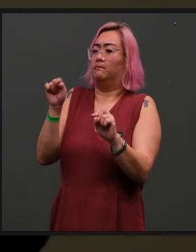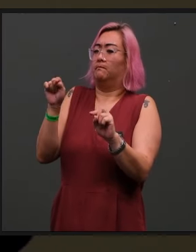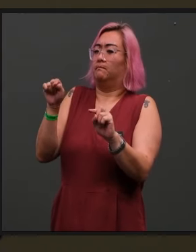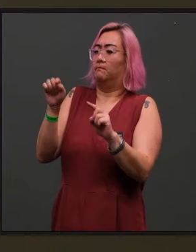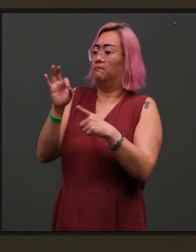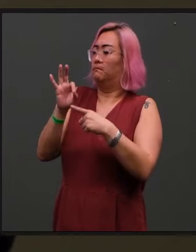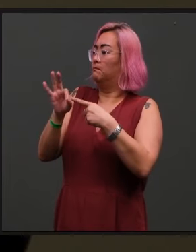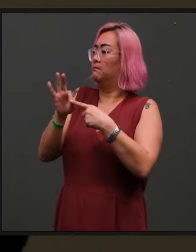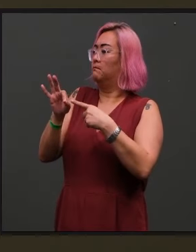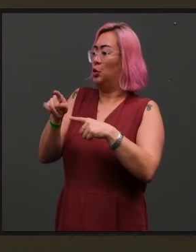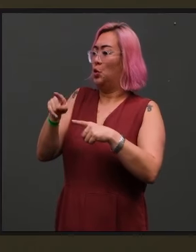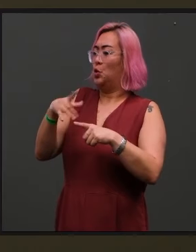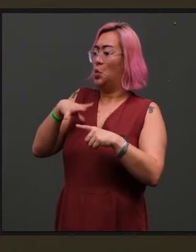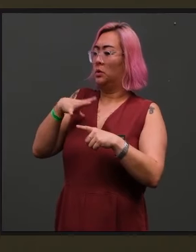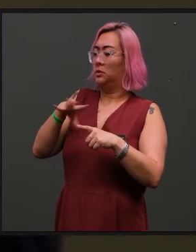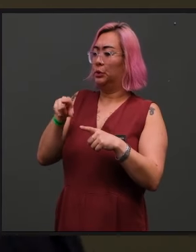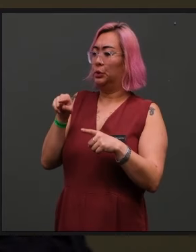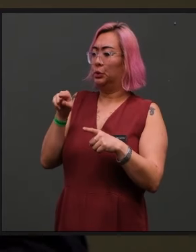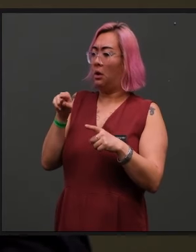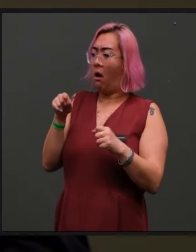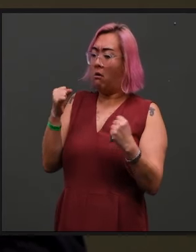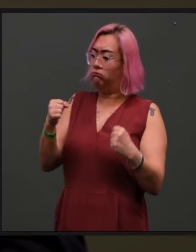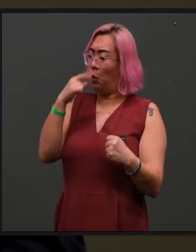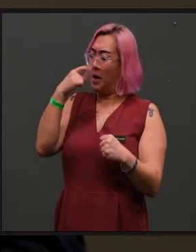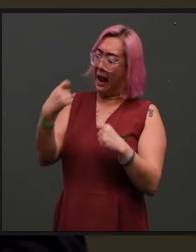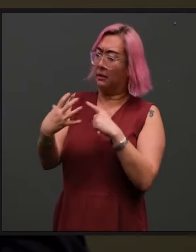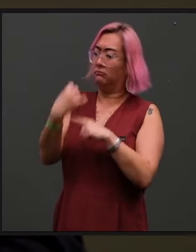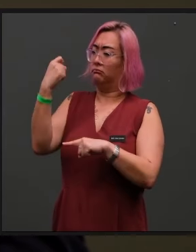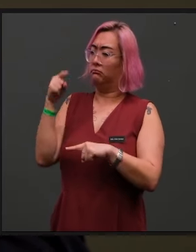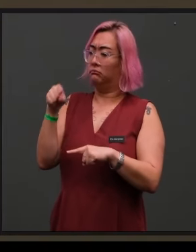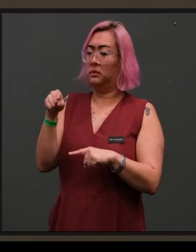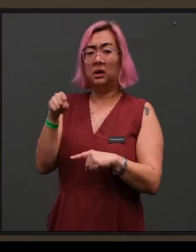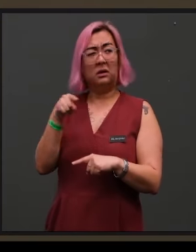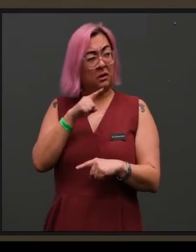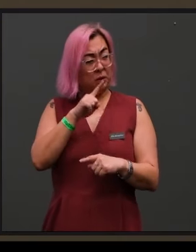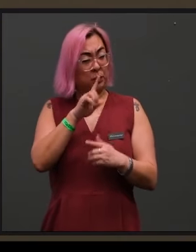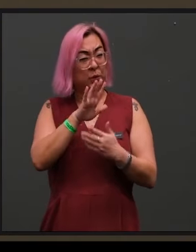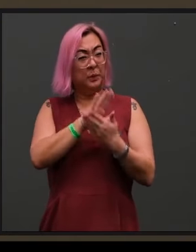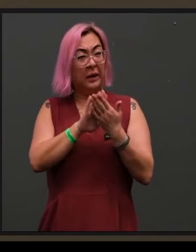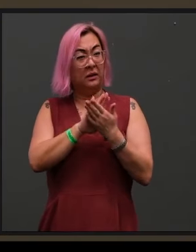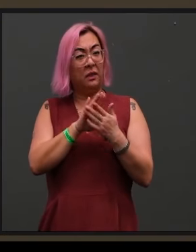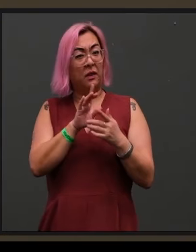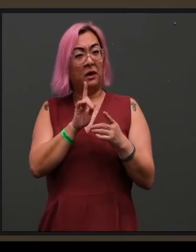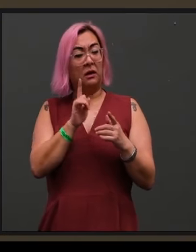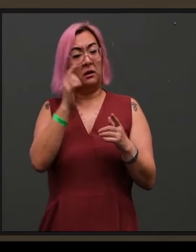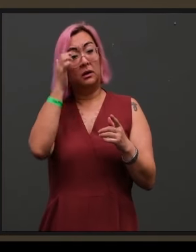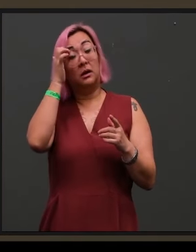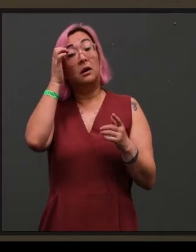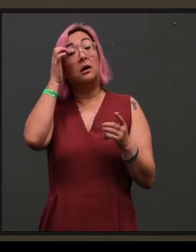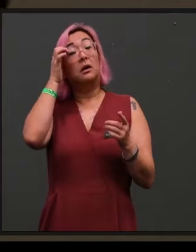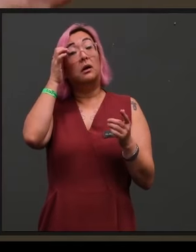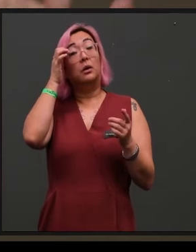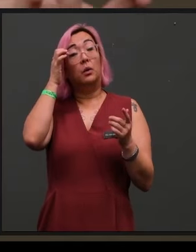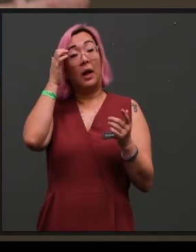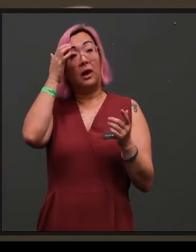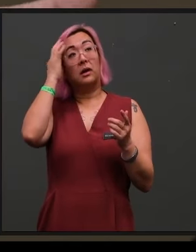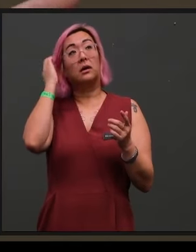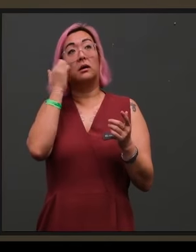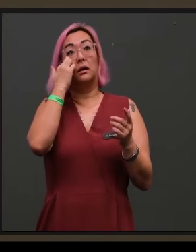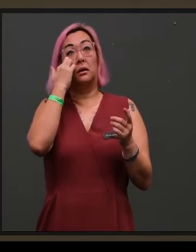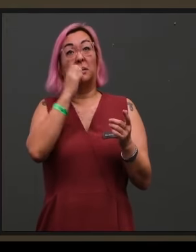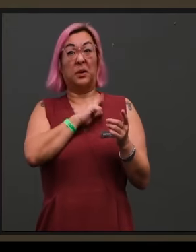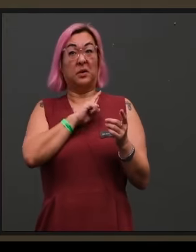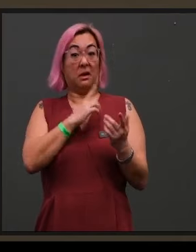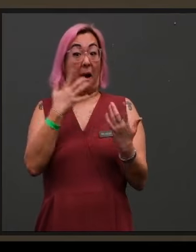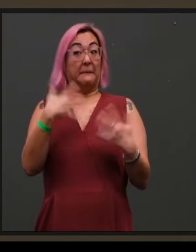you're like, oh yeah, like we can use this to build the tool? Yeah, Tool? yeah. Just because I'd seen the results of it basically,